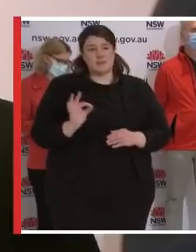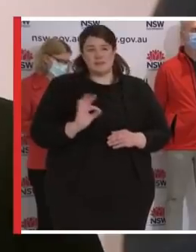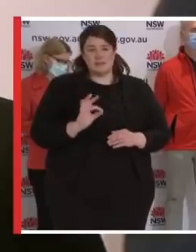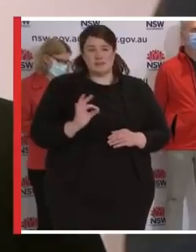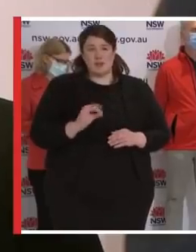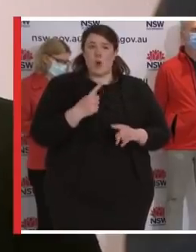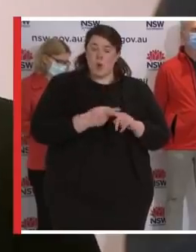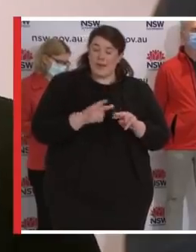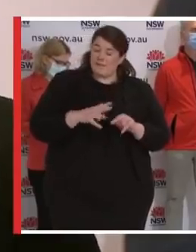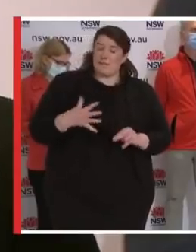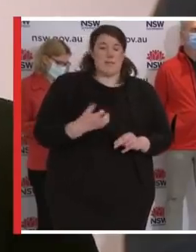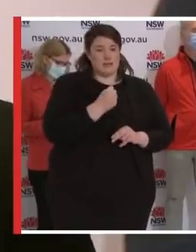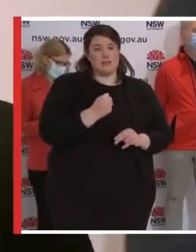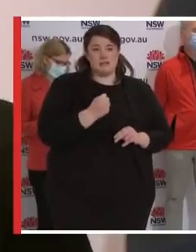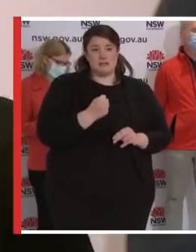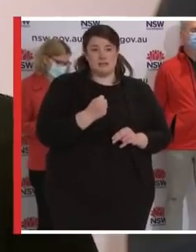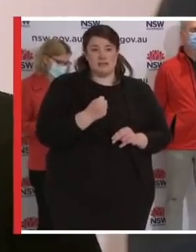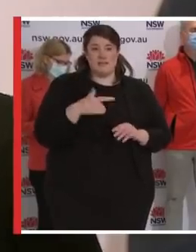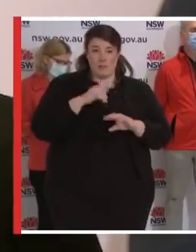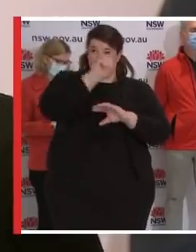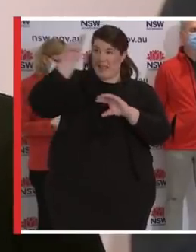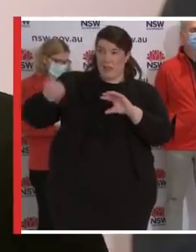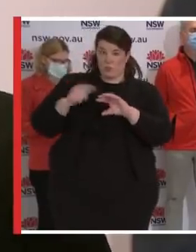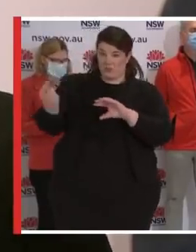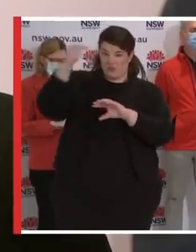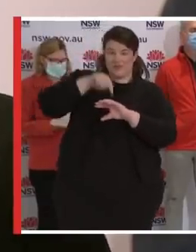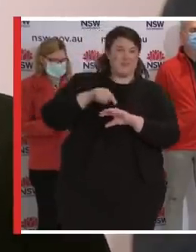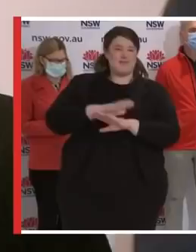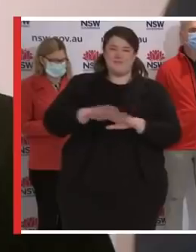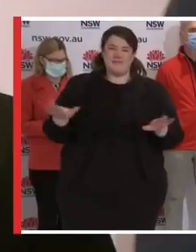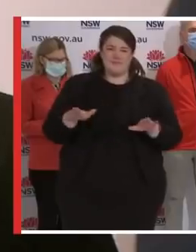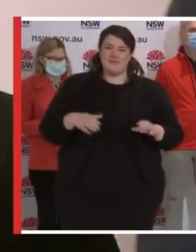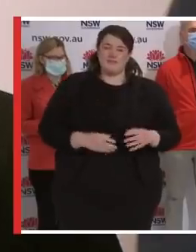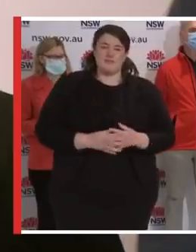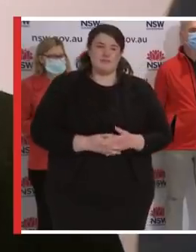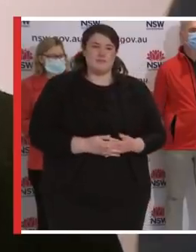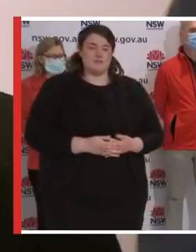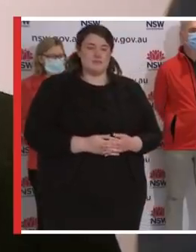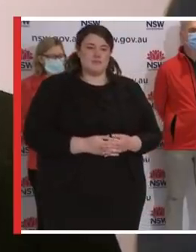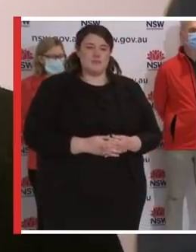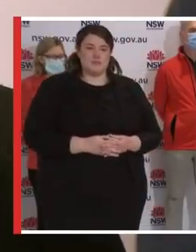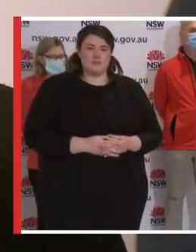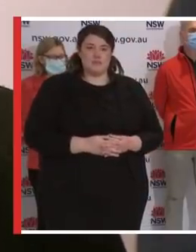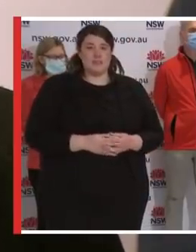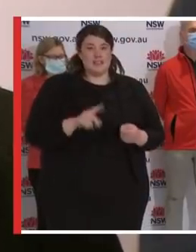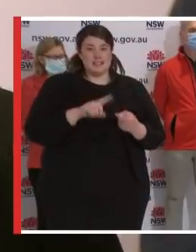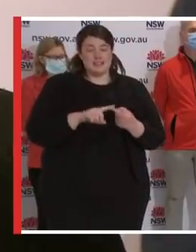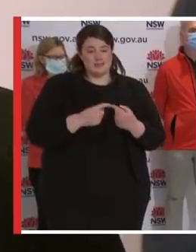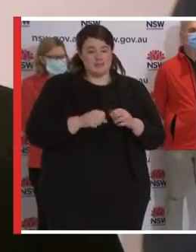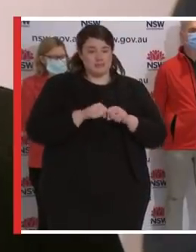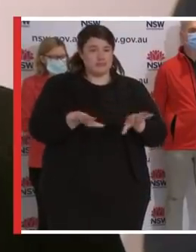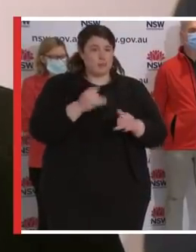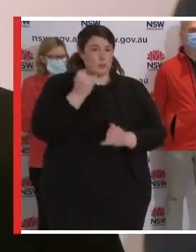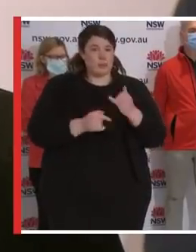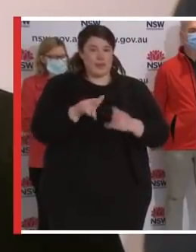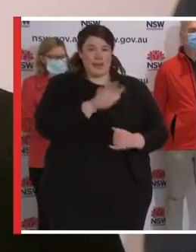those local government areas if you live outside those communities. Please know that is proving to be an ongoing threat.